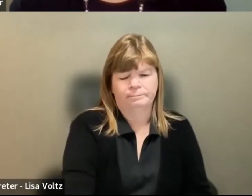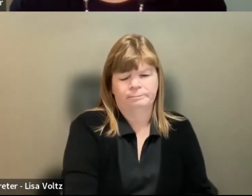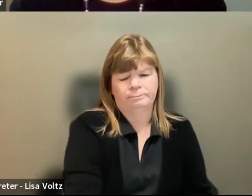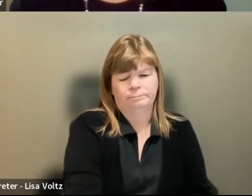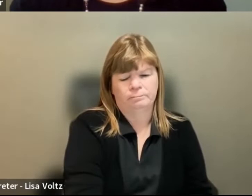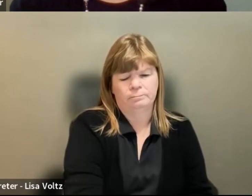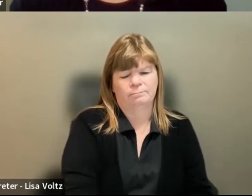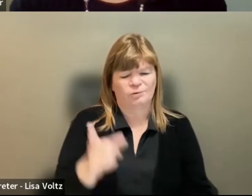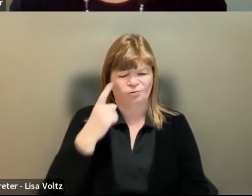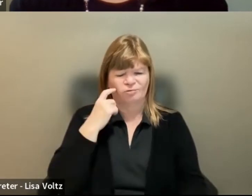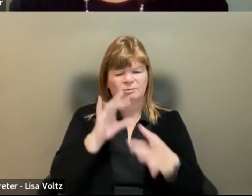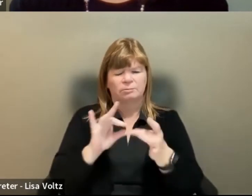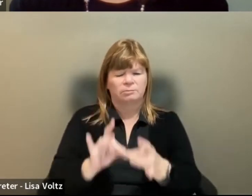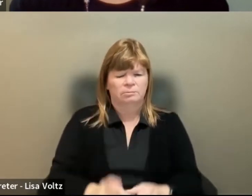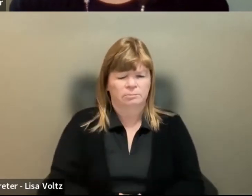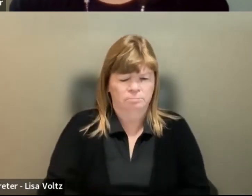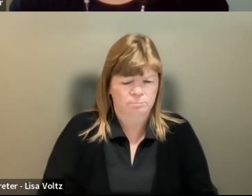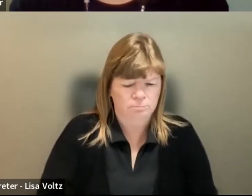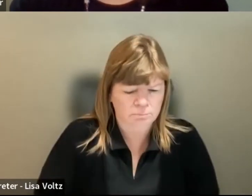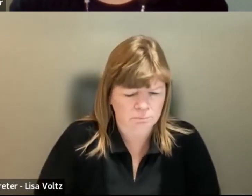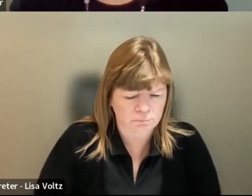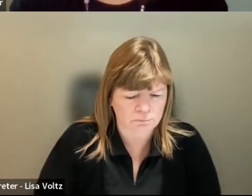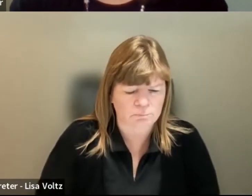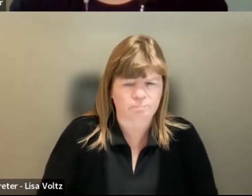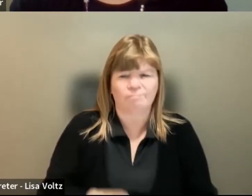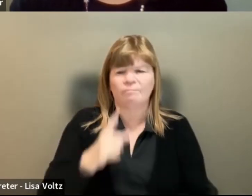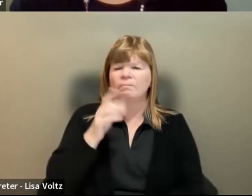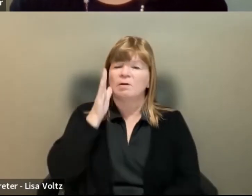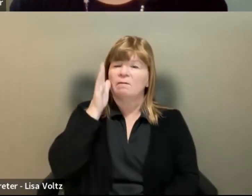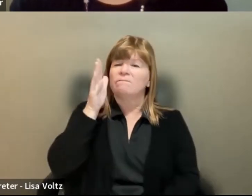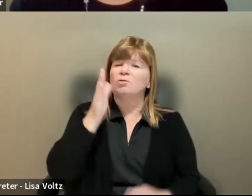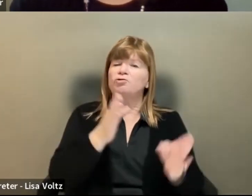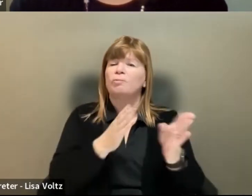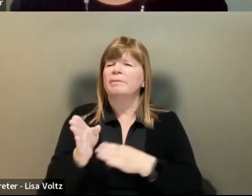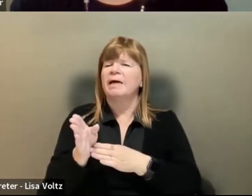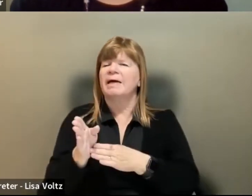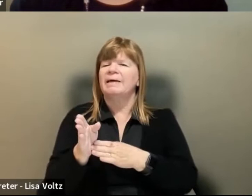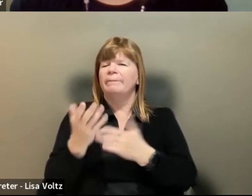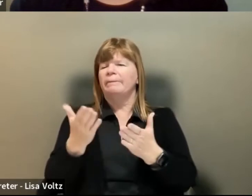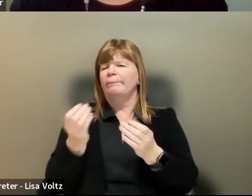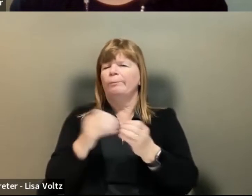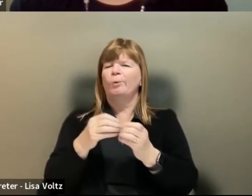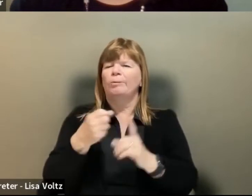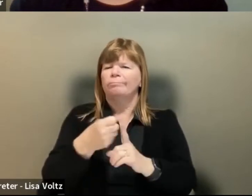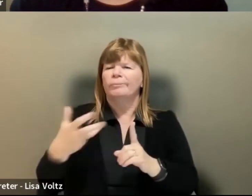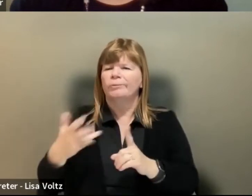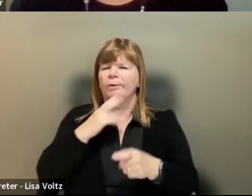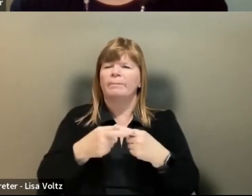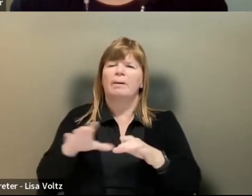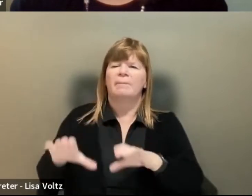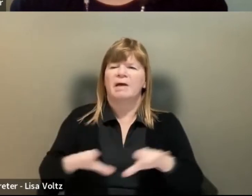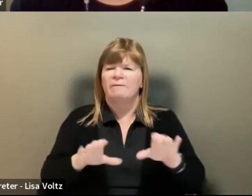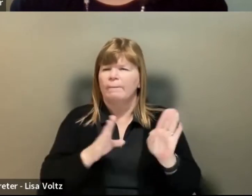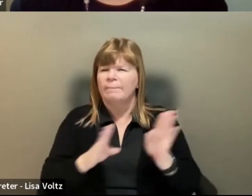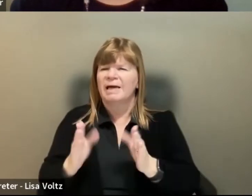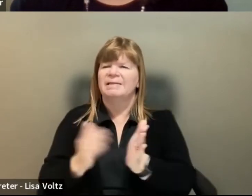which you've touched on a little bit, but sort of some future plans, if you would touch on a little more, maybe about behavior plans,